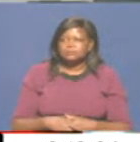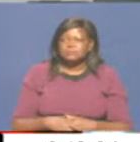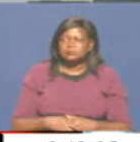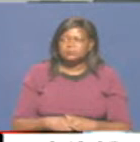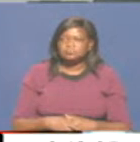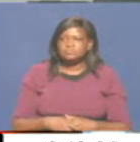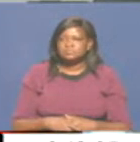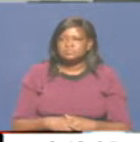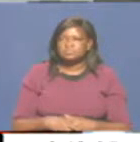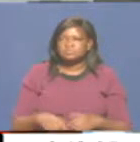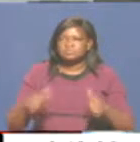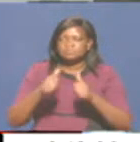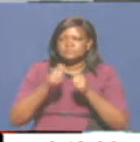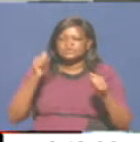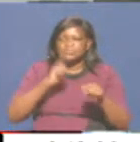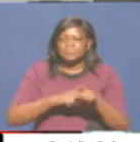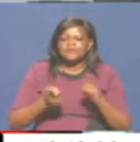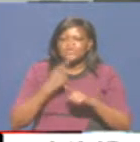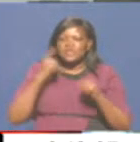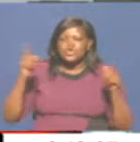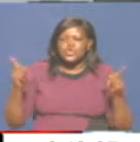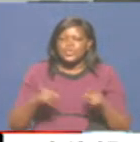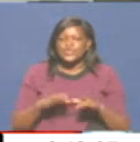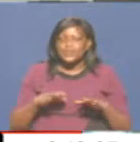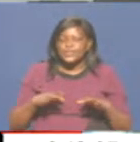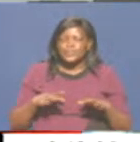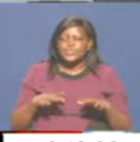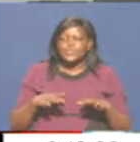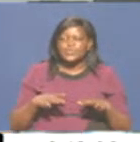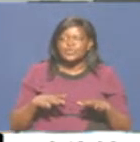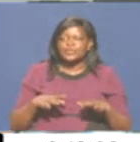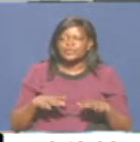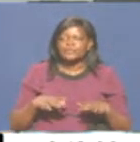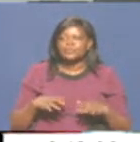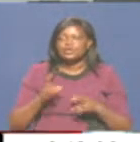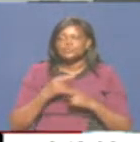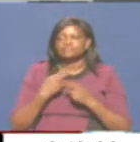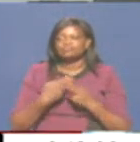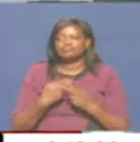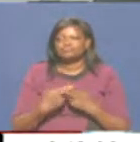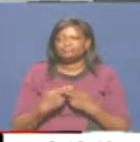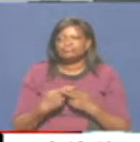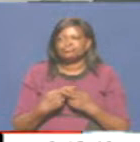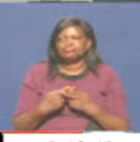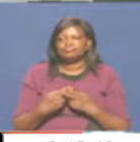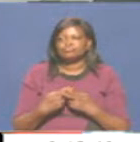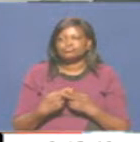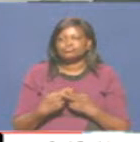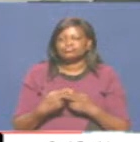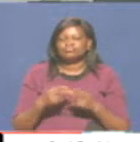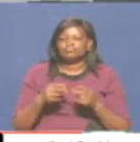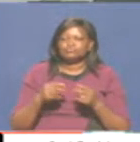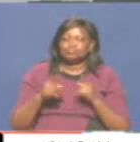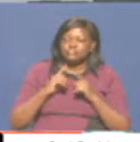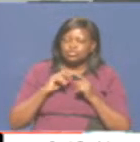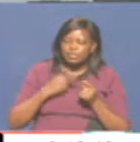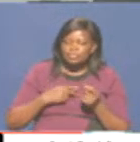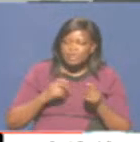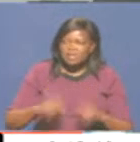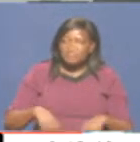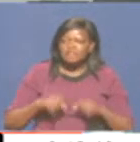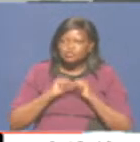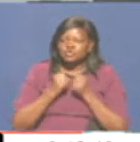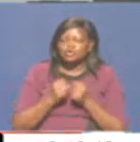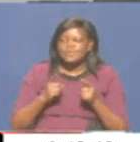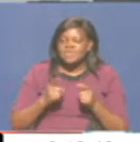Very well, it's now time to take our first break right here on KBC Prime Edition. Use the hashtag Prime Edition to engage us. We are live on all our social media platforms